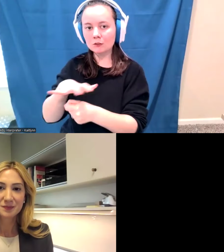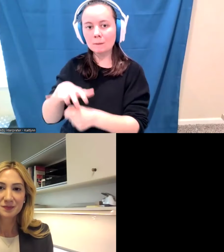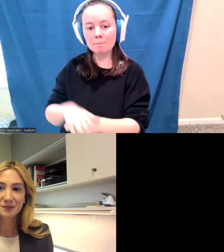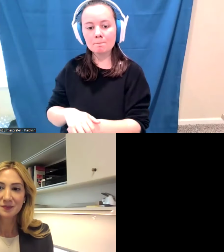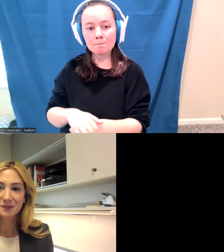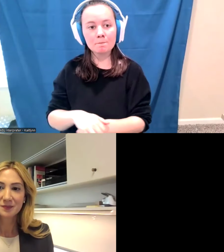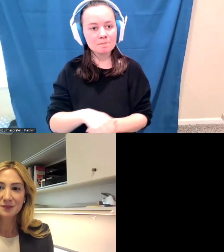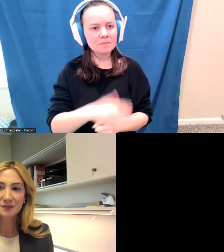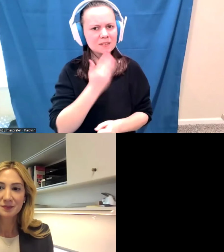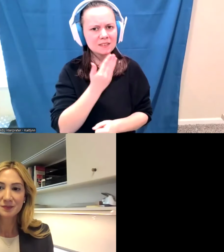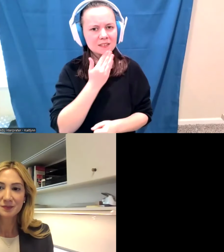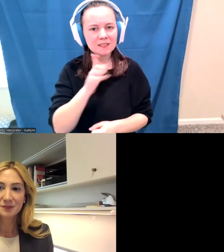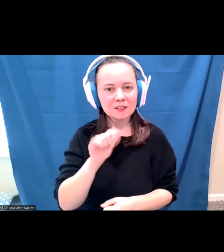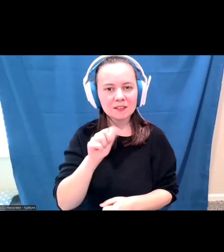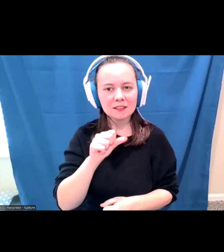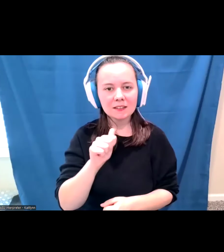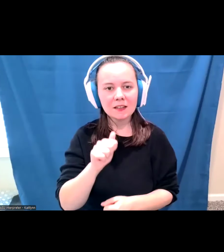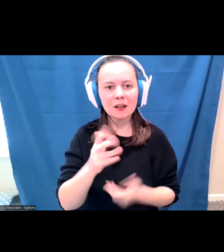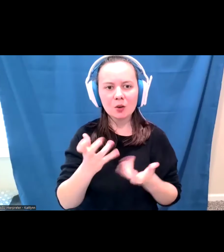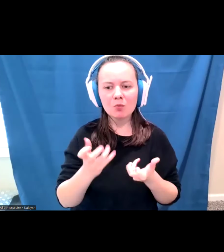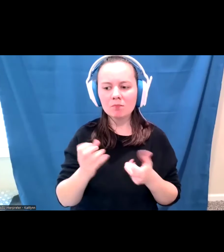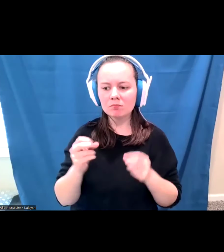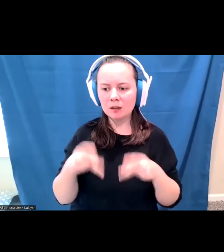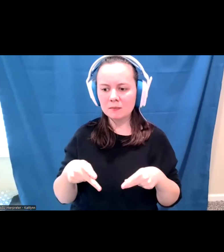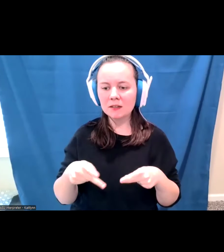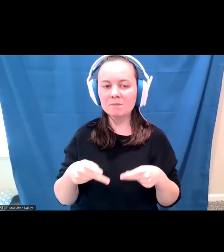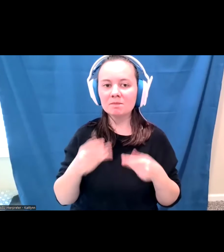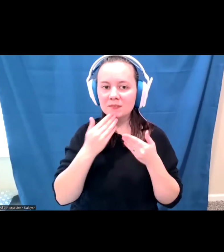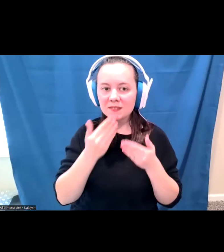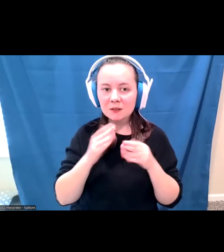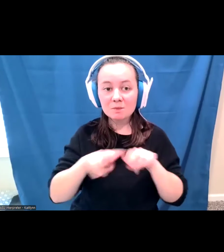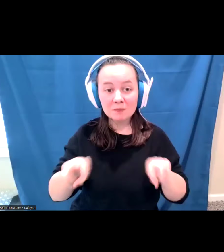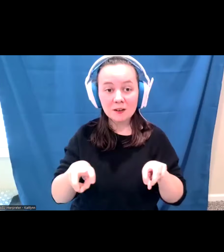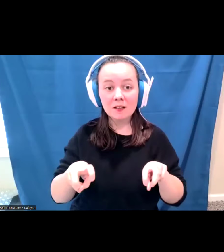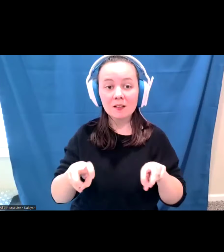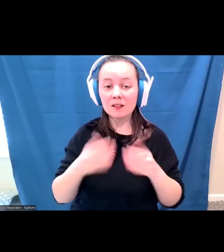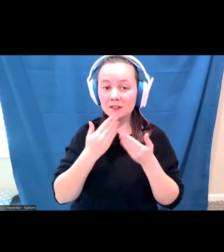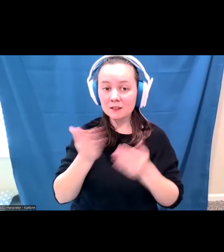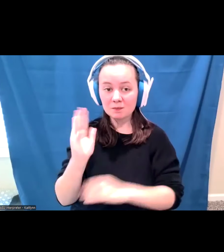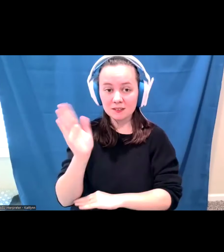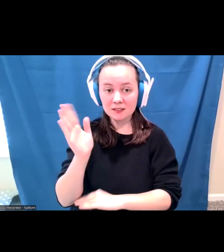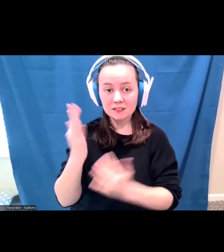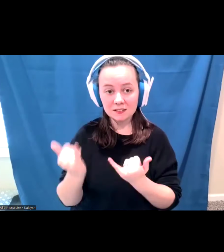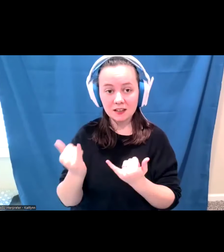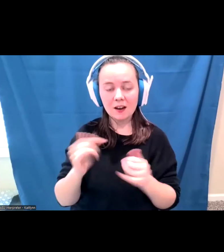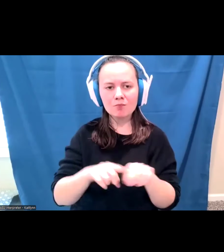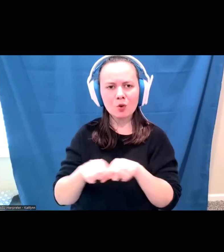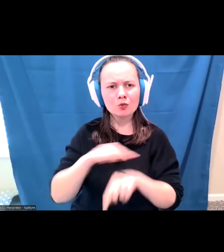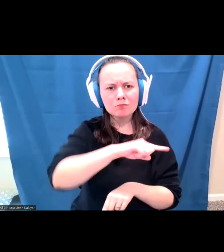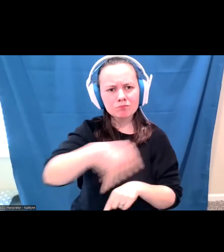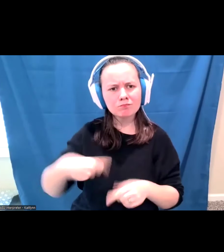Great. Thank you, Lisa. And I'd like to take the opportunity to say thank you to our panelists and presenters today, and to all of you for joining